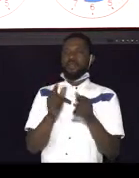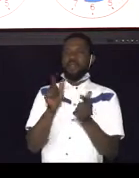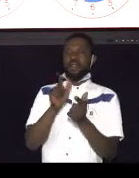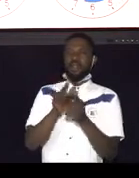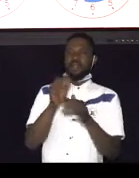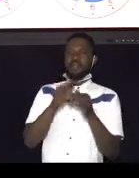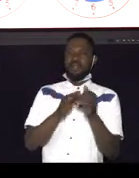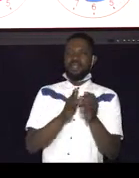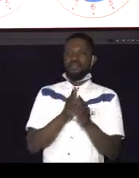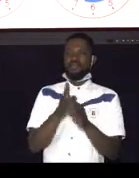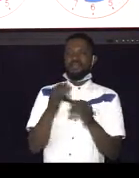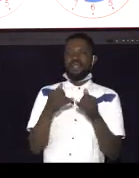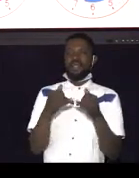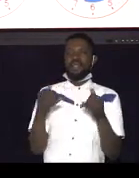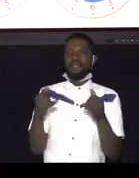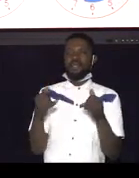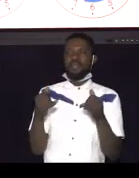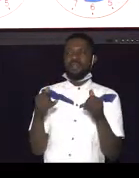the straight line.